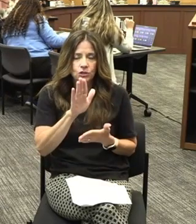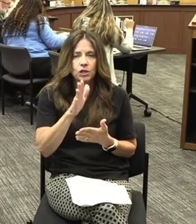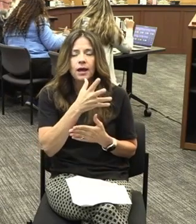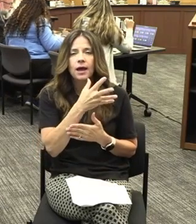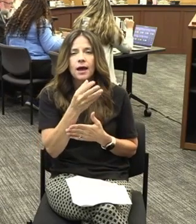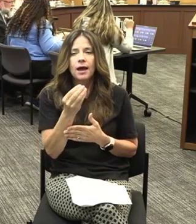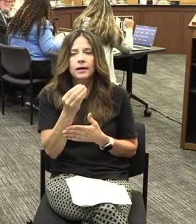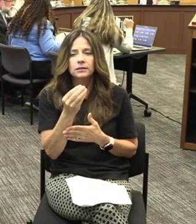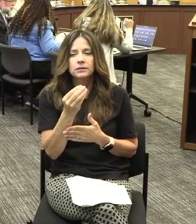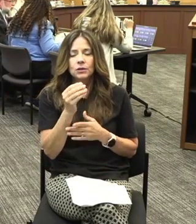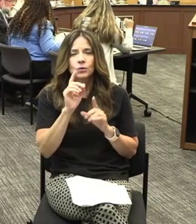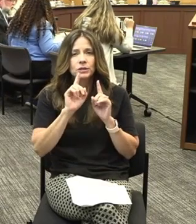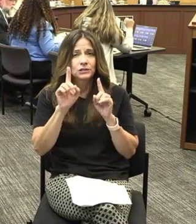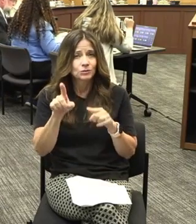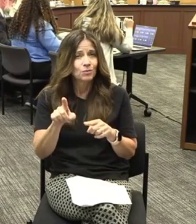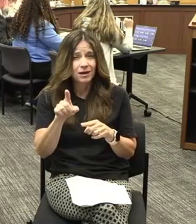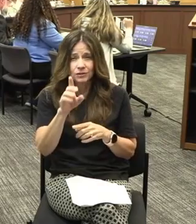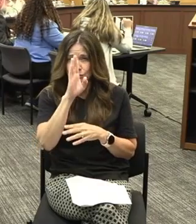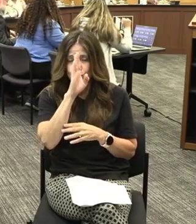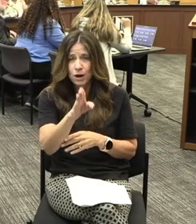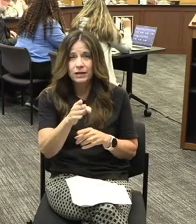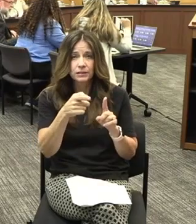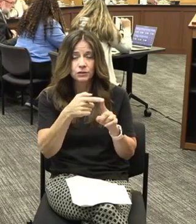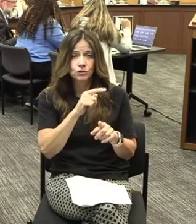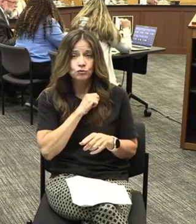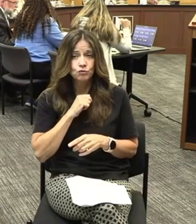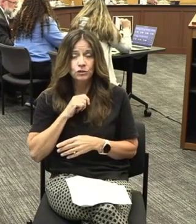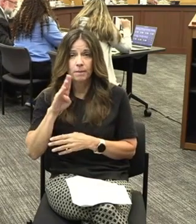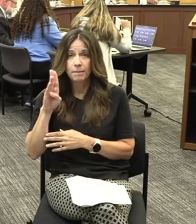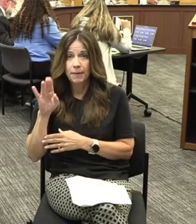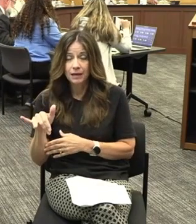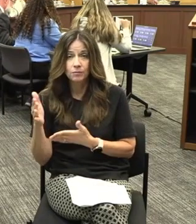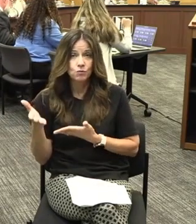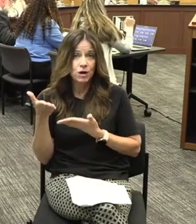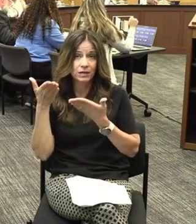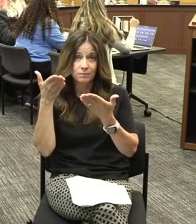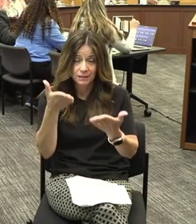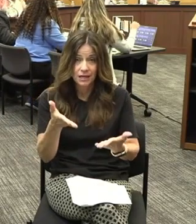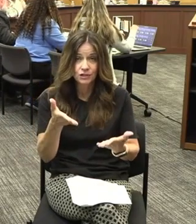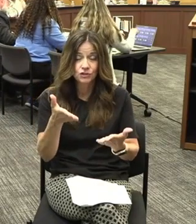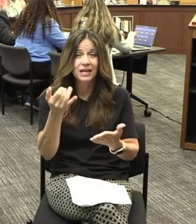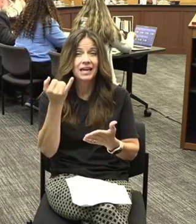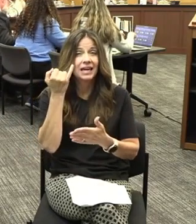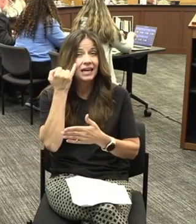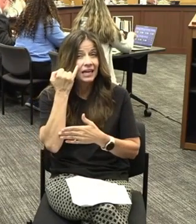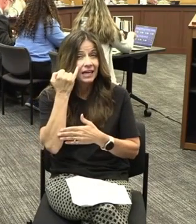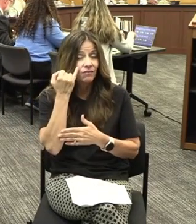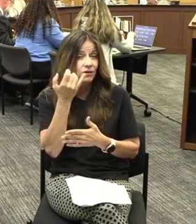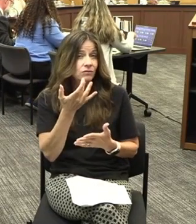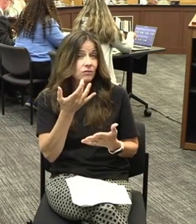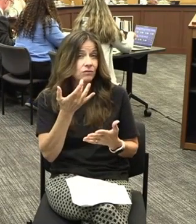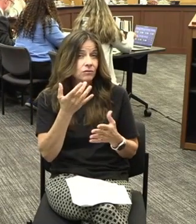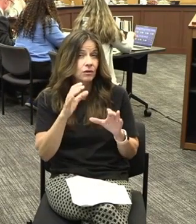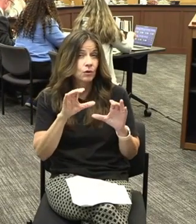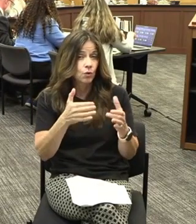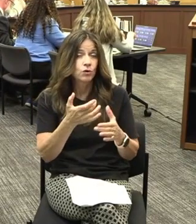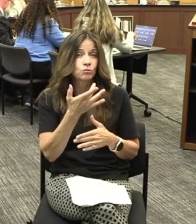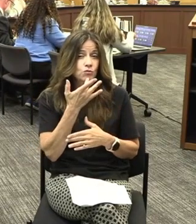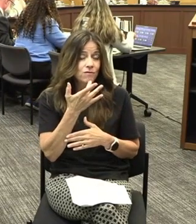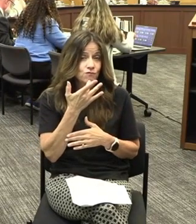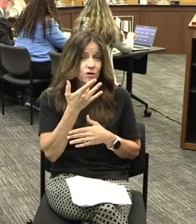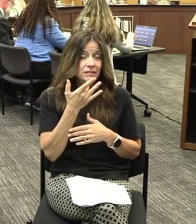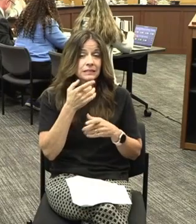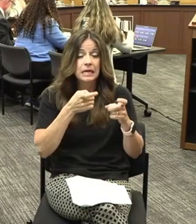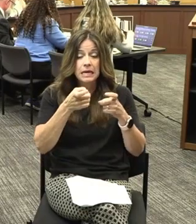in response directly, Chairman, to Trustee Bottomley's recommendation, if it is the board's preference, the administration